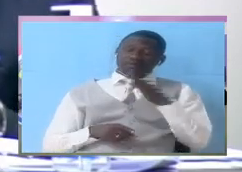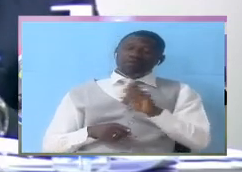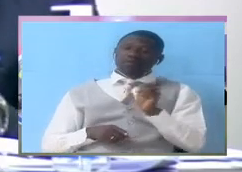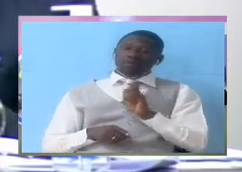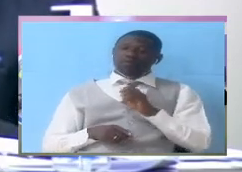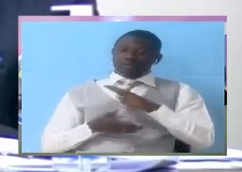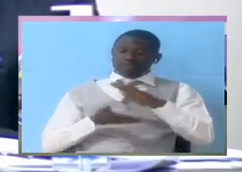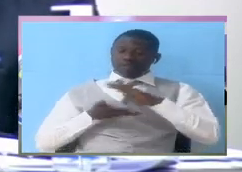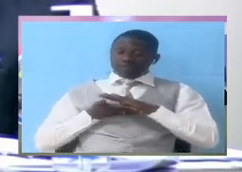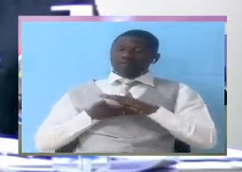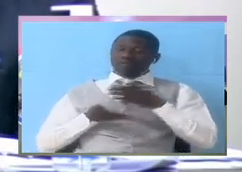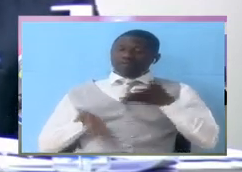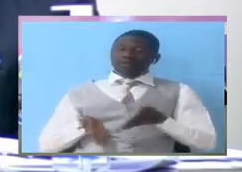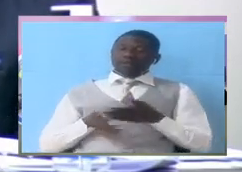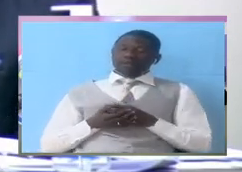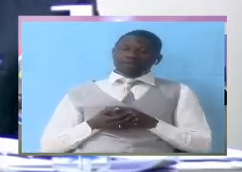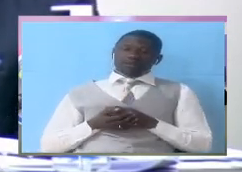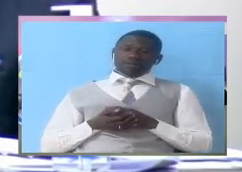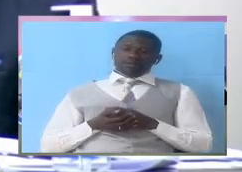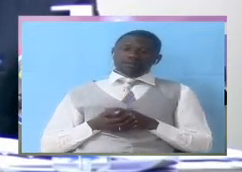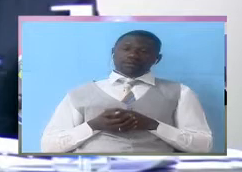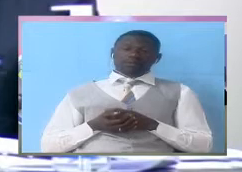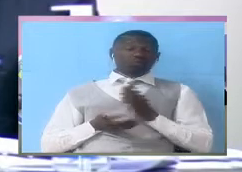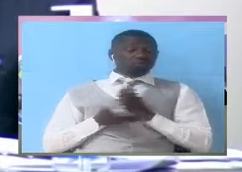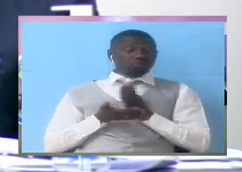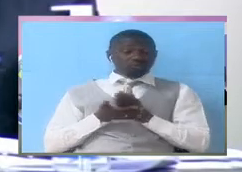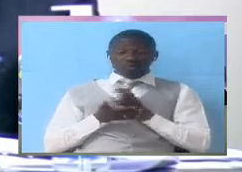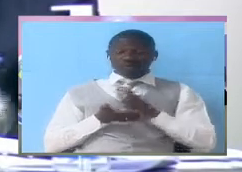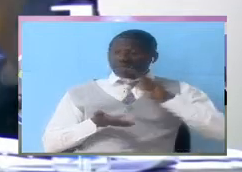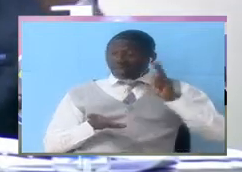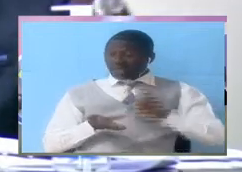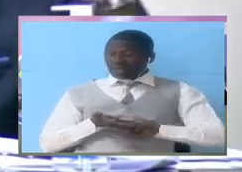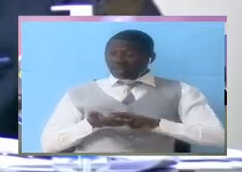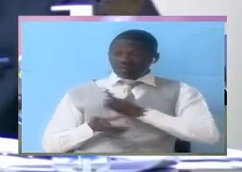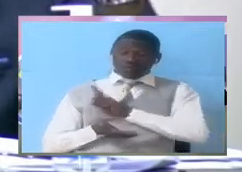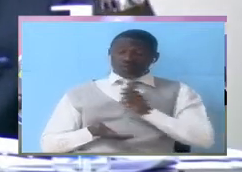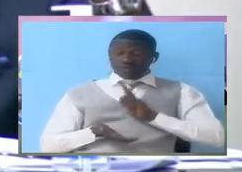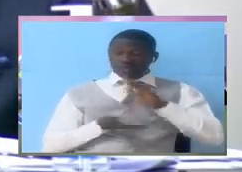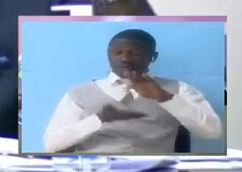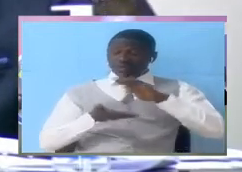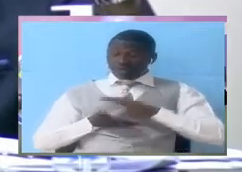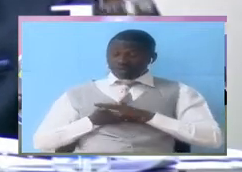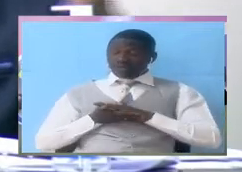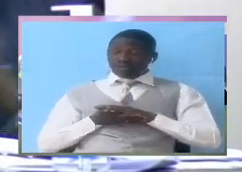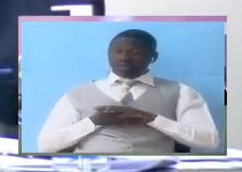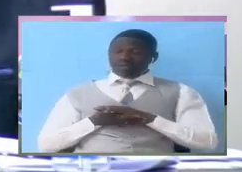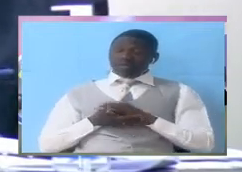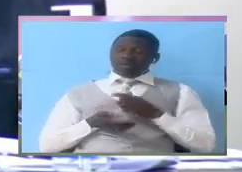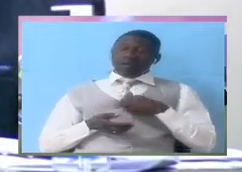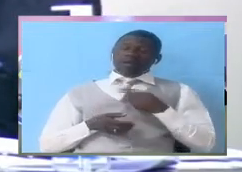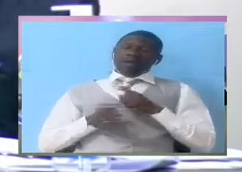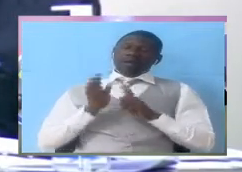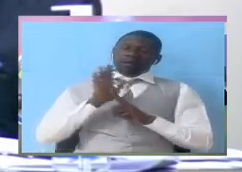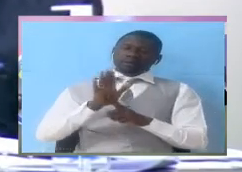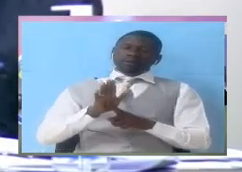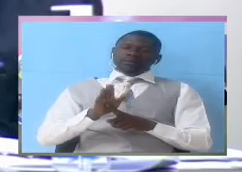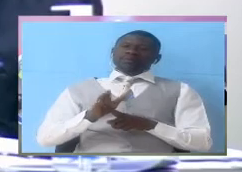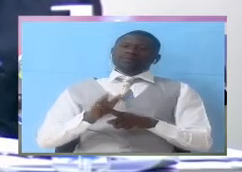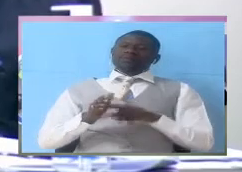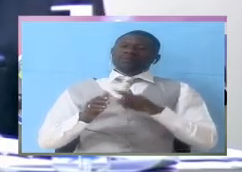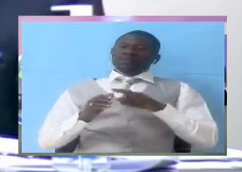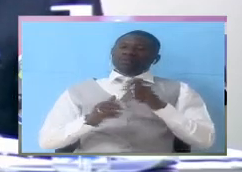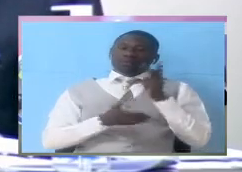In fact, the evidence we received was that the witnesses, once apprehended, are taken to Mile